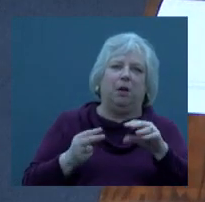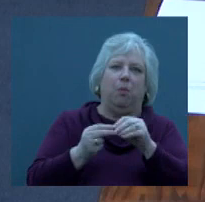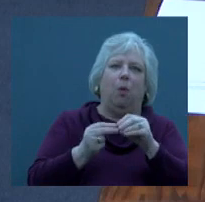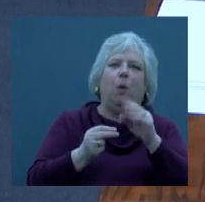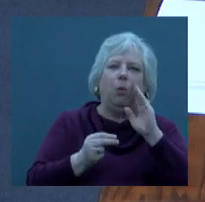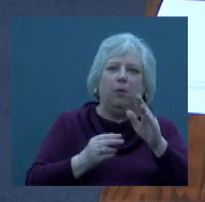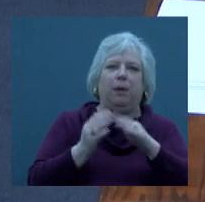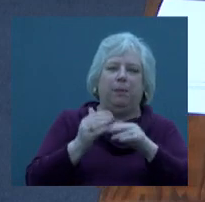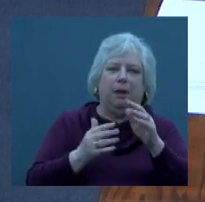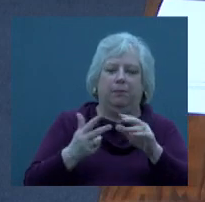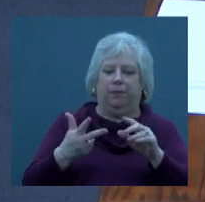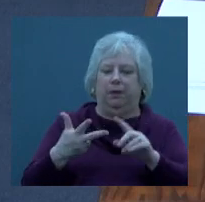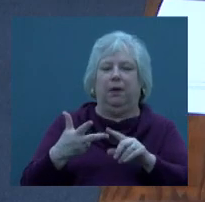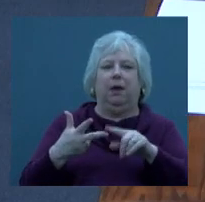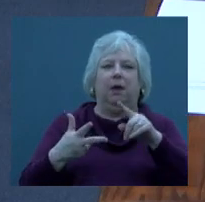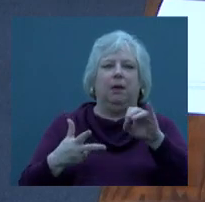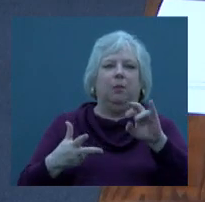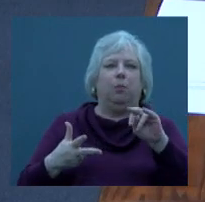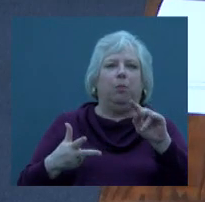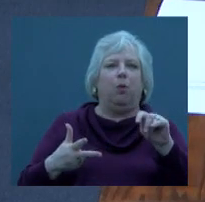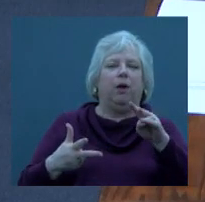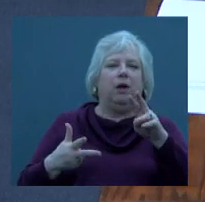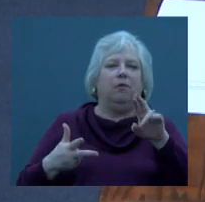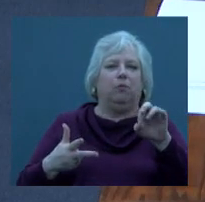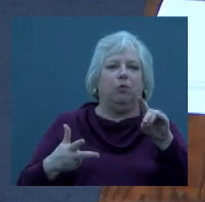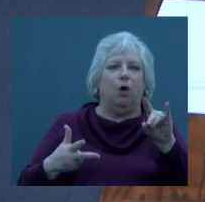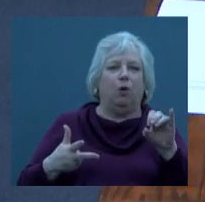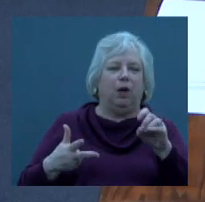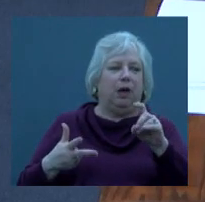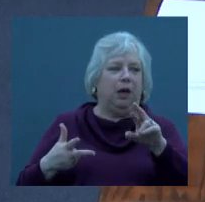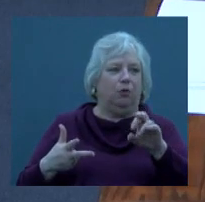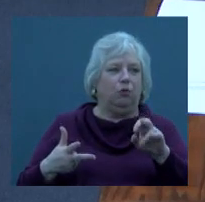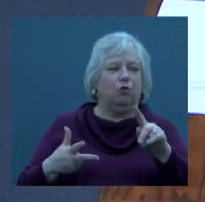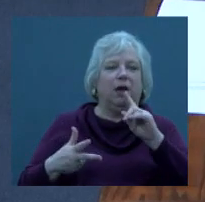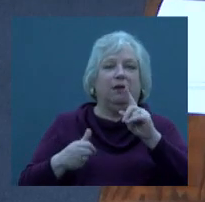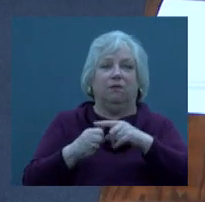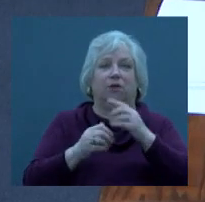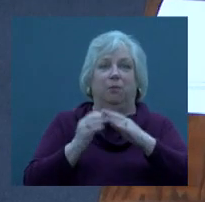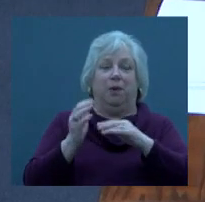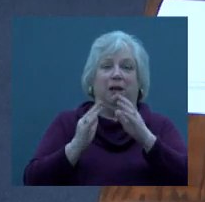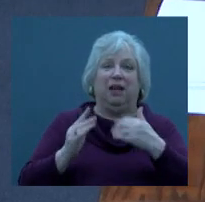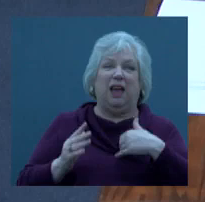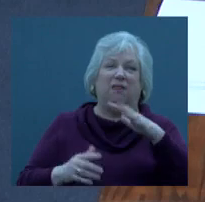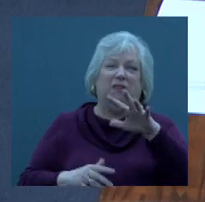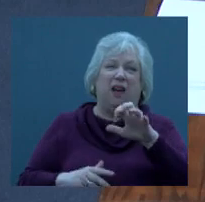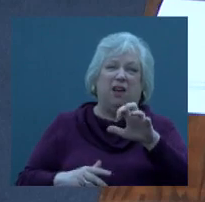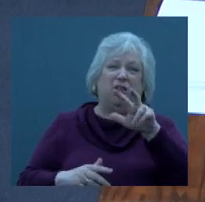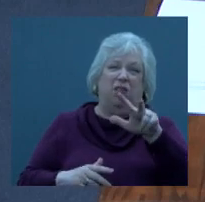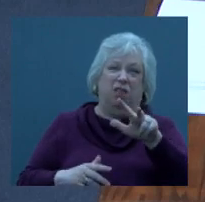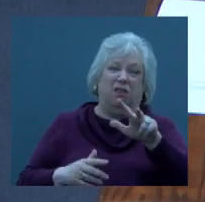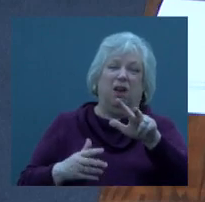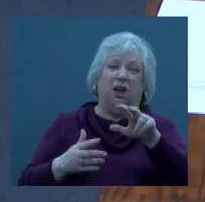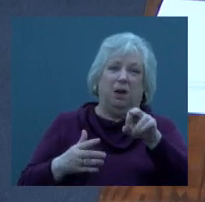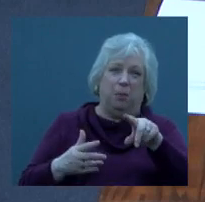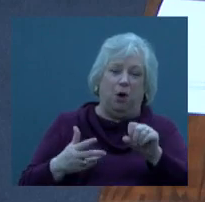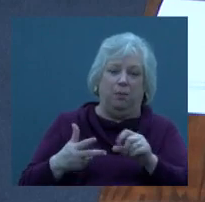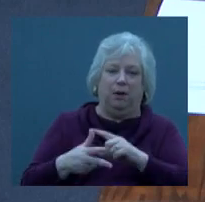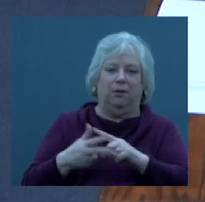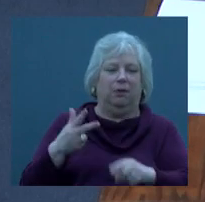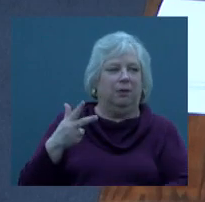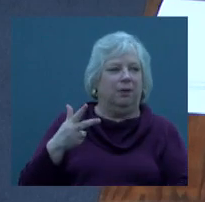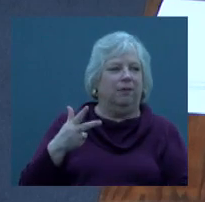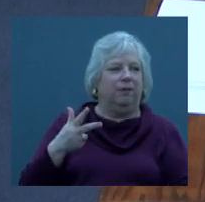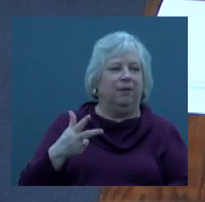units are going to be built. The Point of Brody Creek, his first building, has 503 apartments.